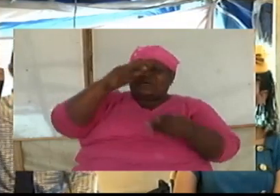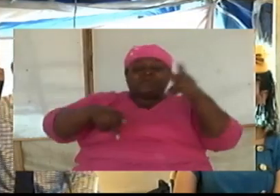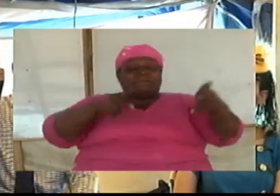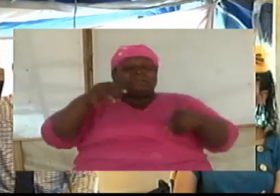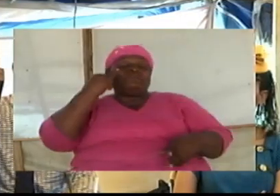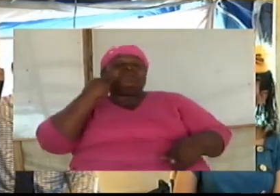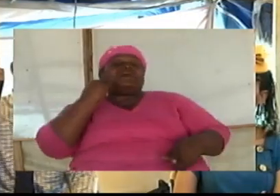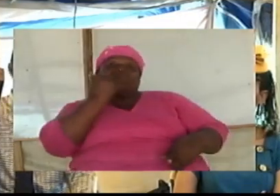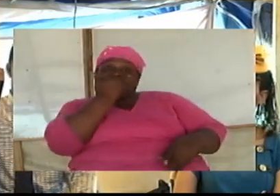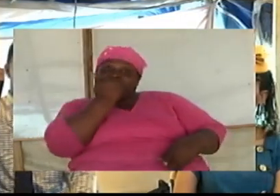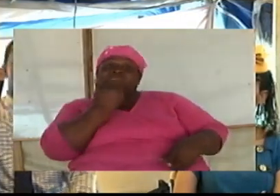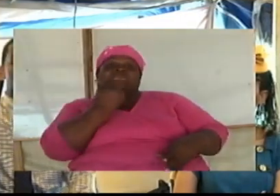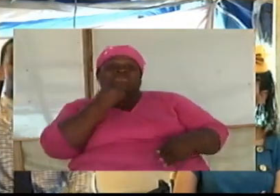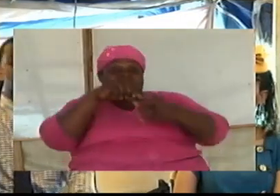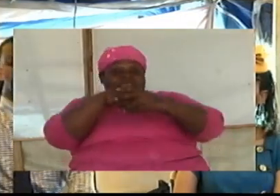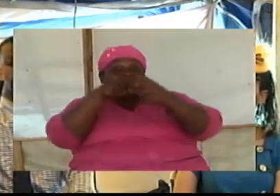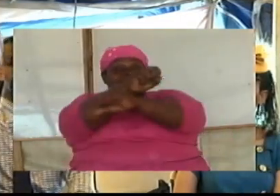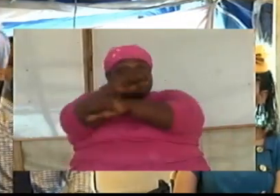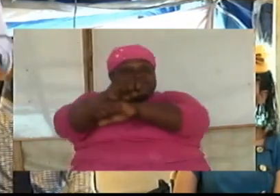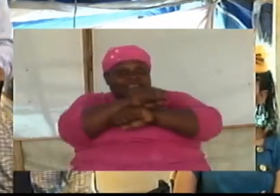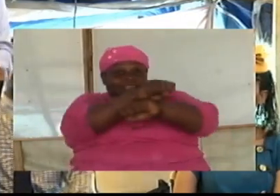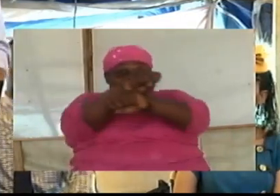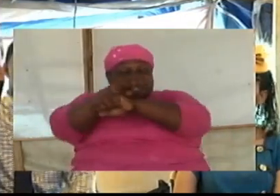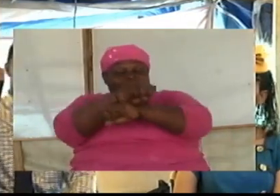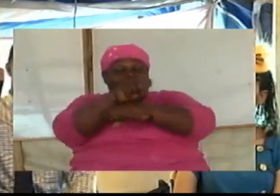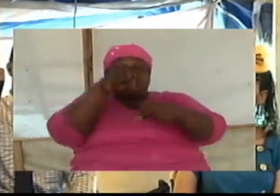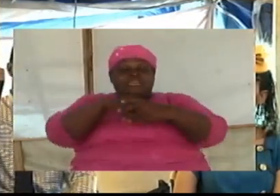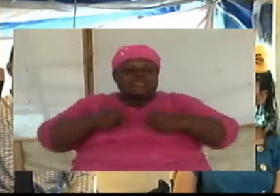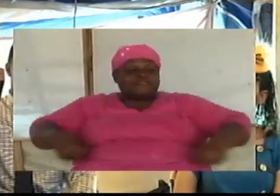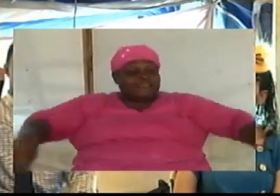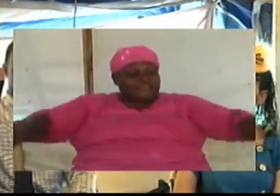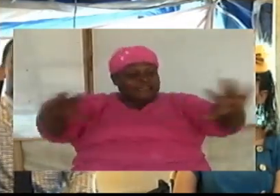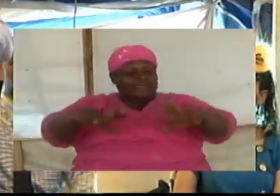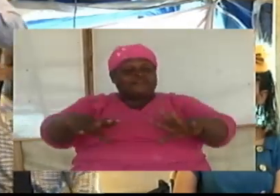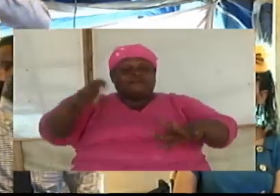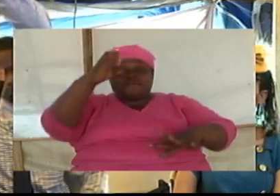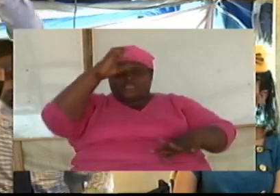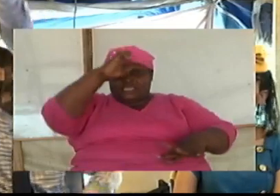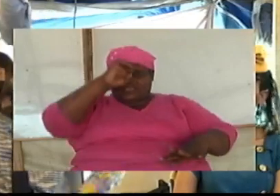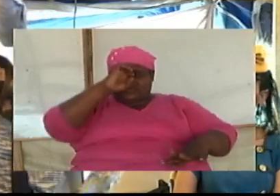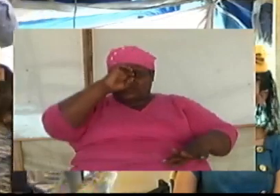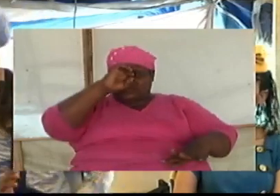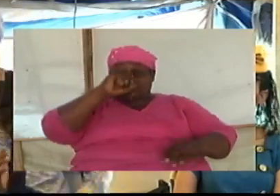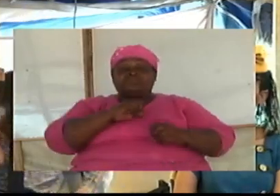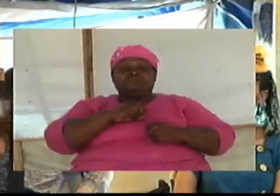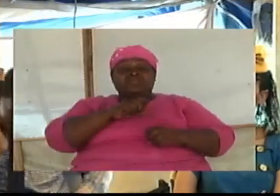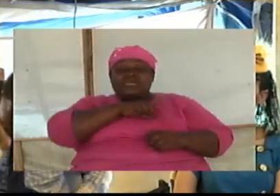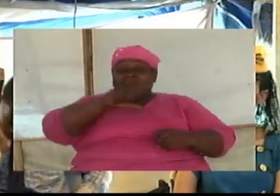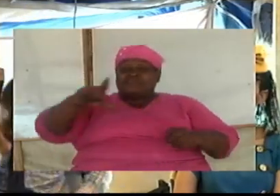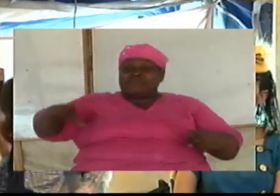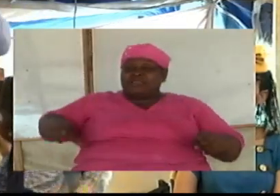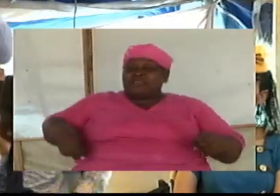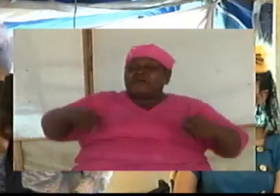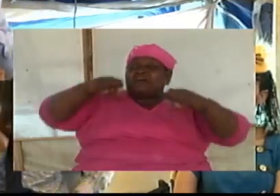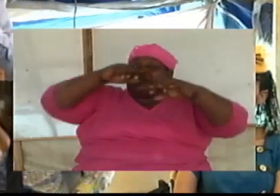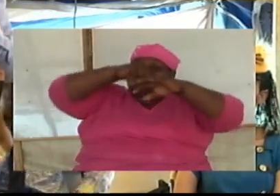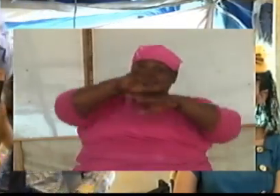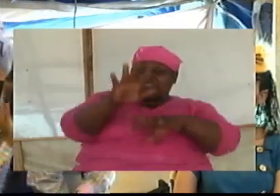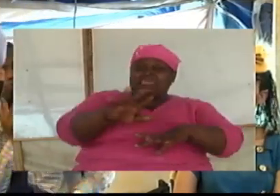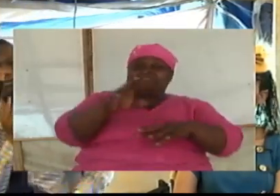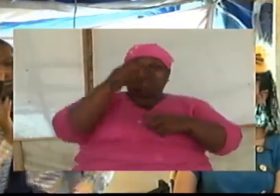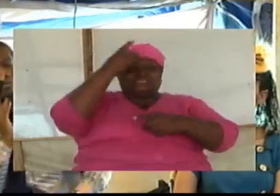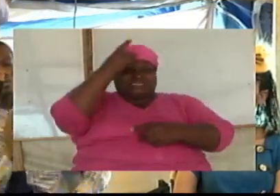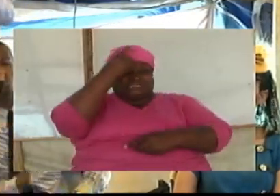they were in slavery in the land of Egypt. Praise the Lord. The Lord sent plagues upon Pharaoh and the